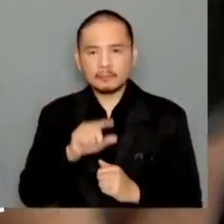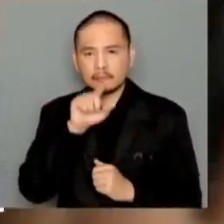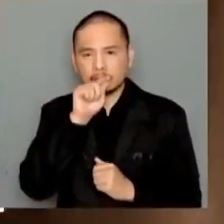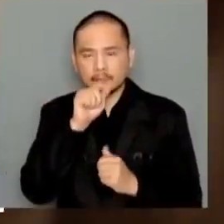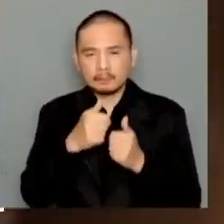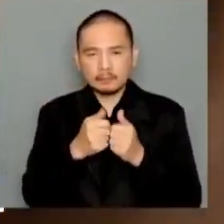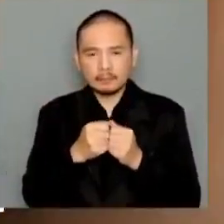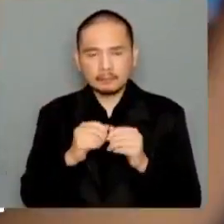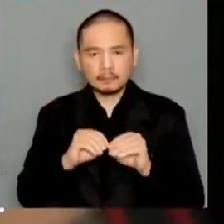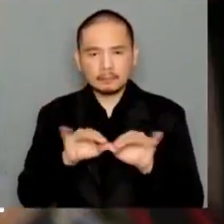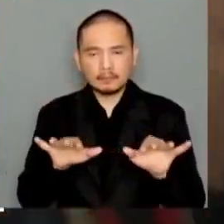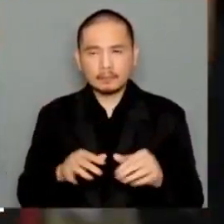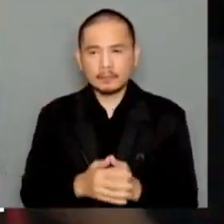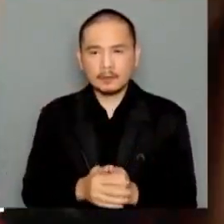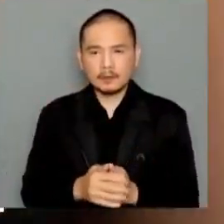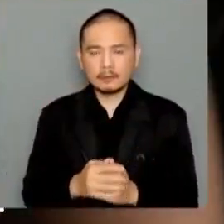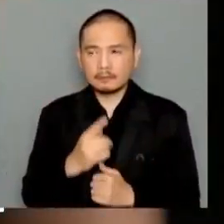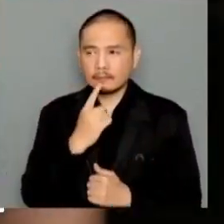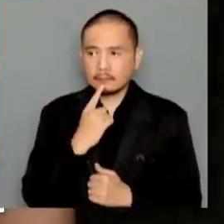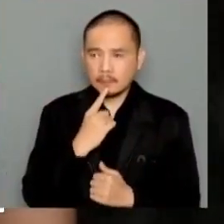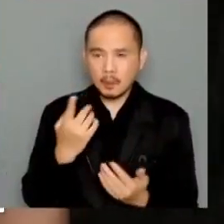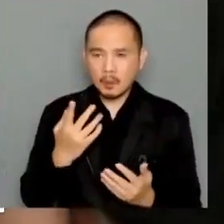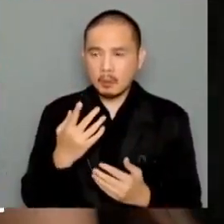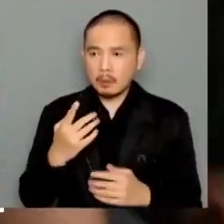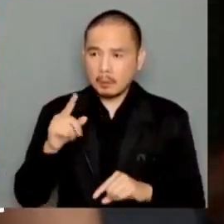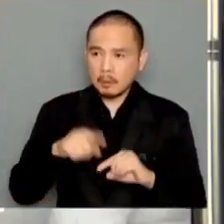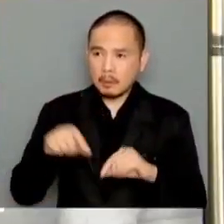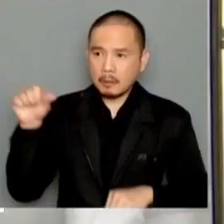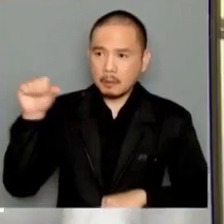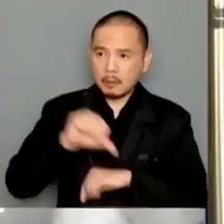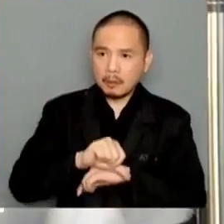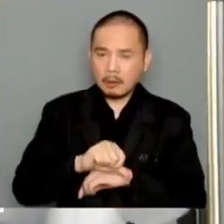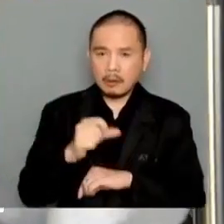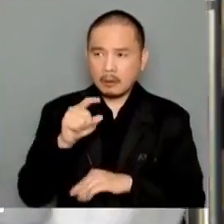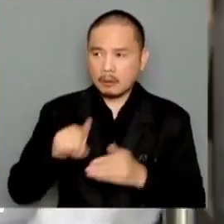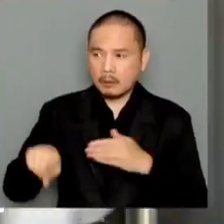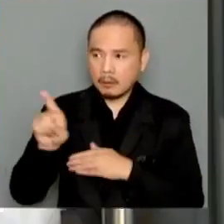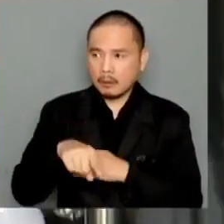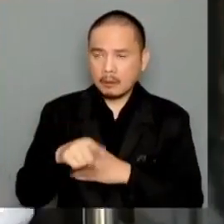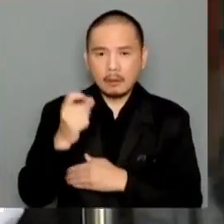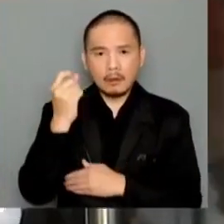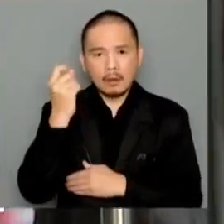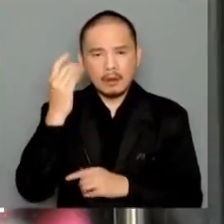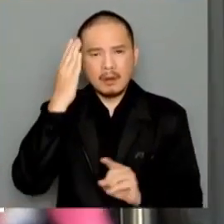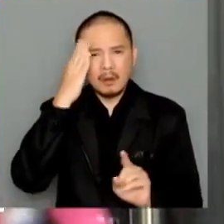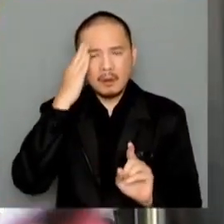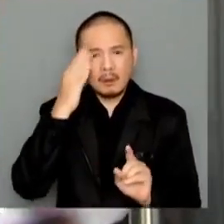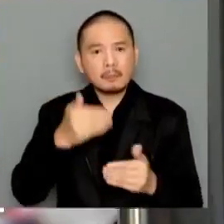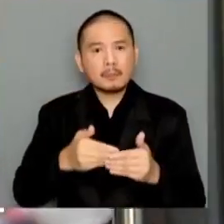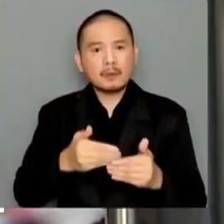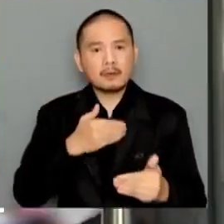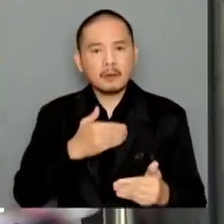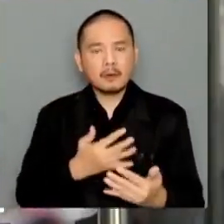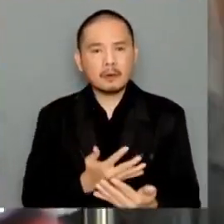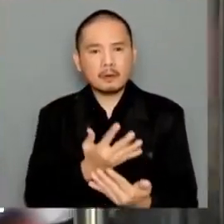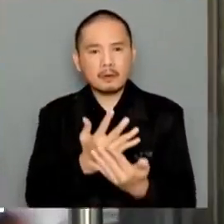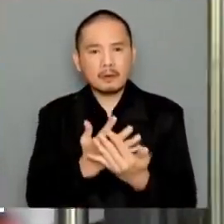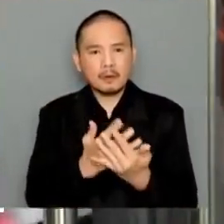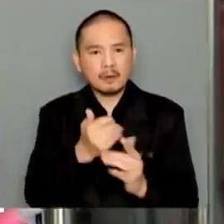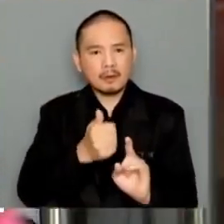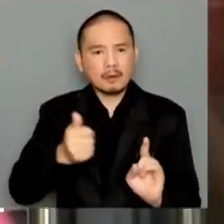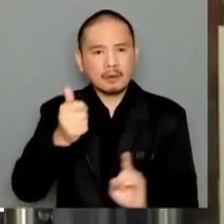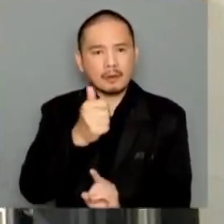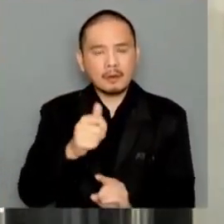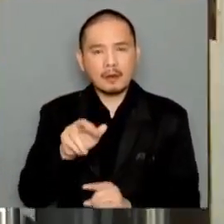she's asking him to order the Department of Justice to stop blocking the testimony of former Bureau of Corrections Chief Rafael Ragos in